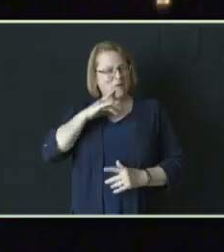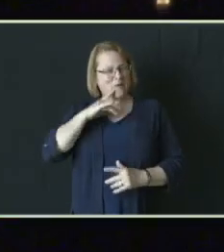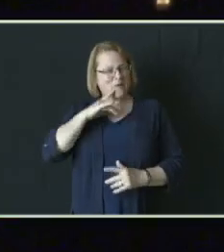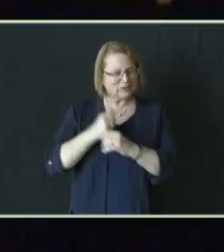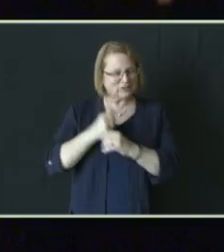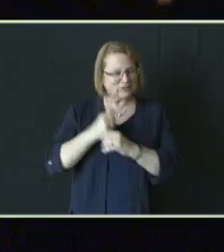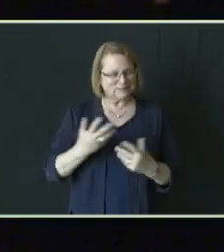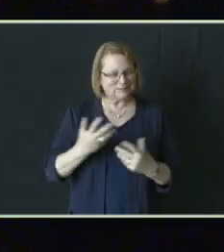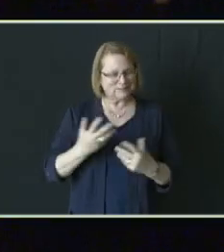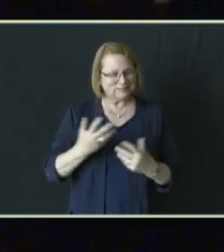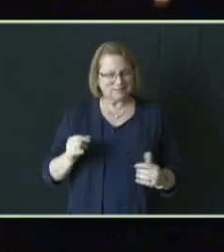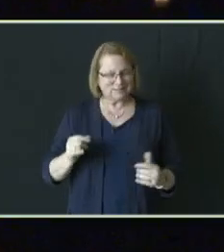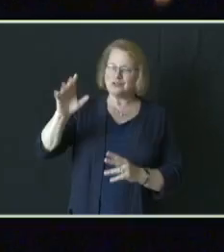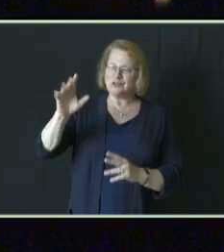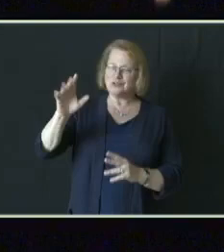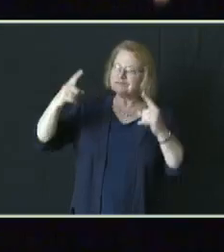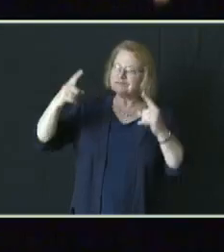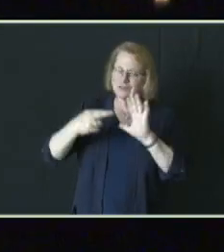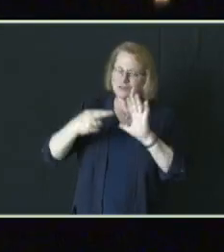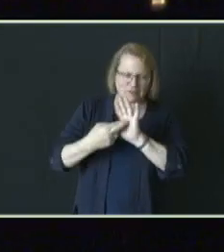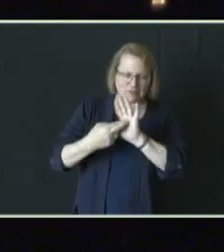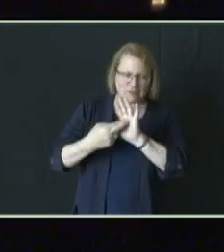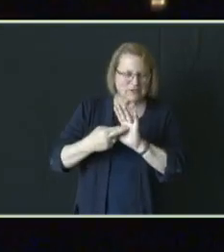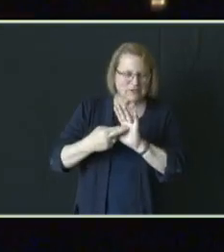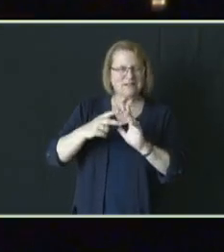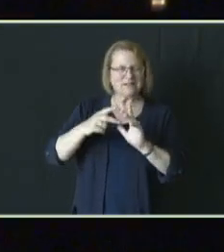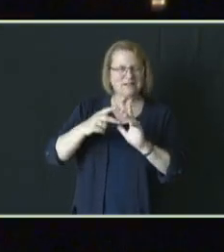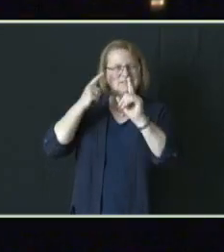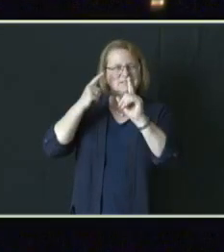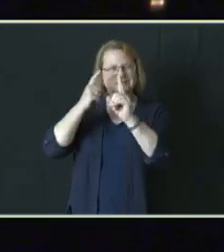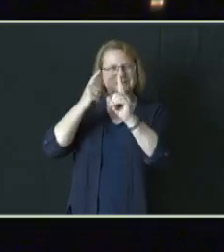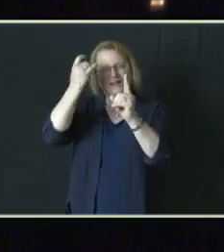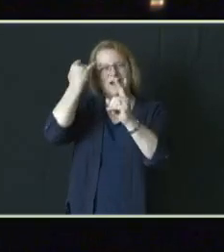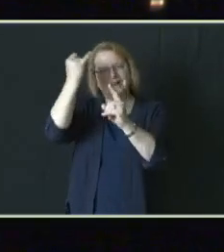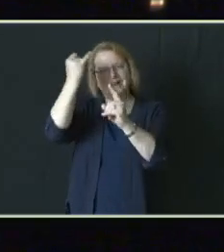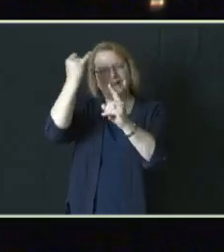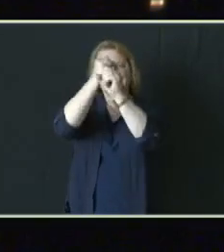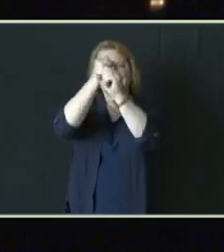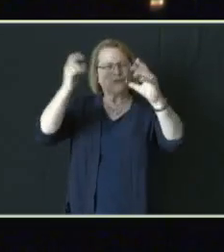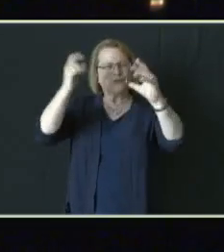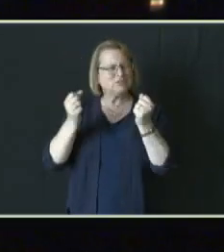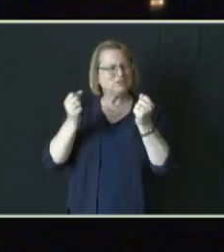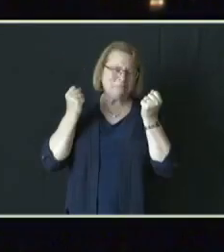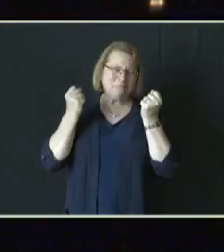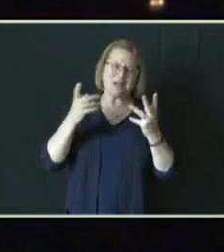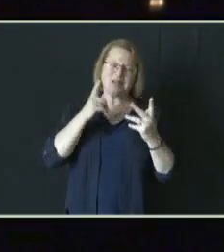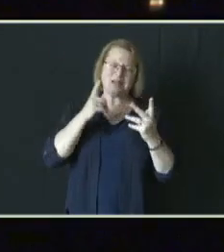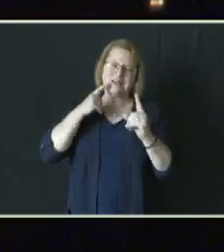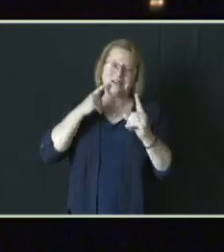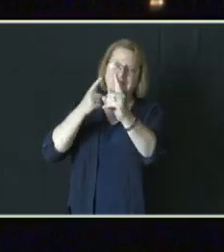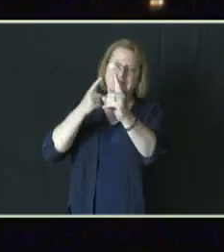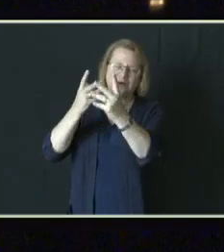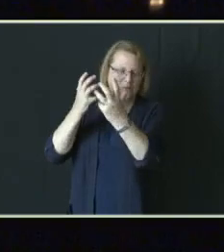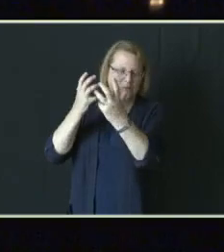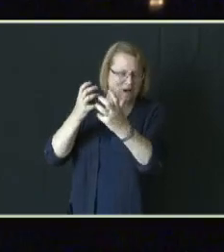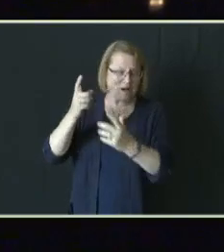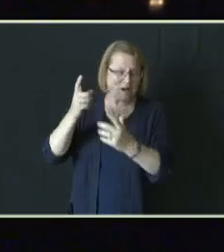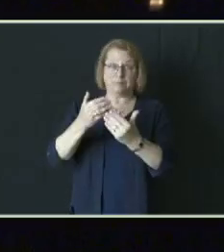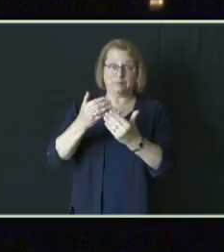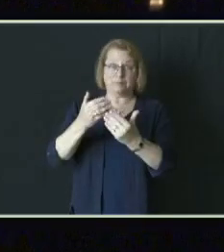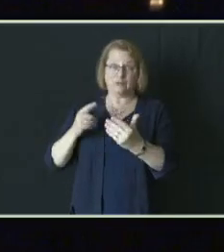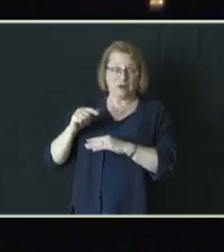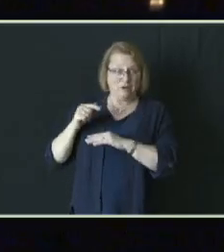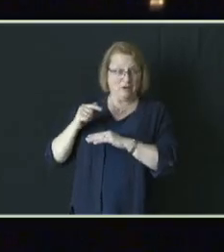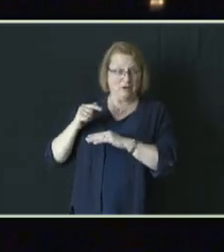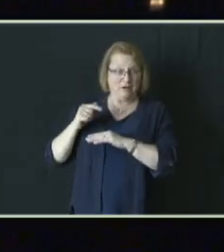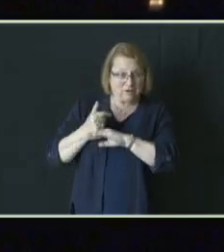success represents the ideal to which many alumni strive. Prior to completing your education at Mercy, you made great strides